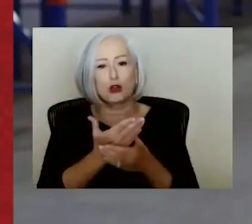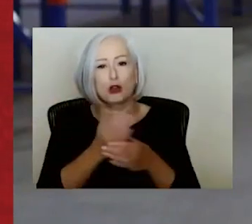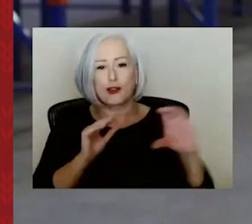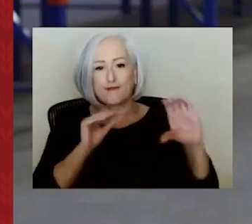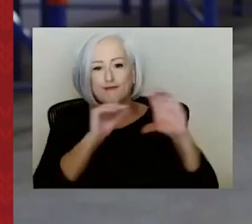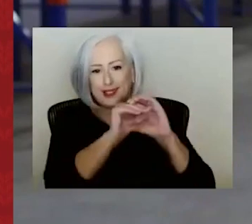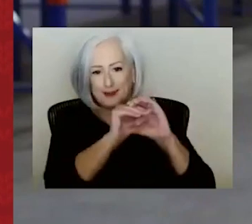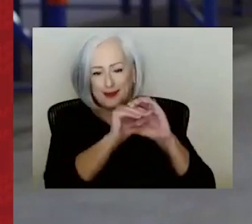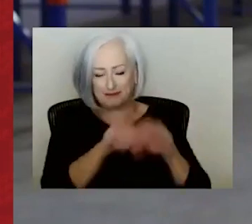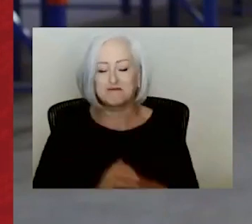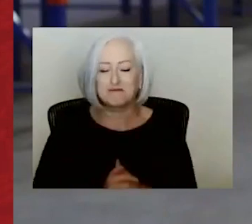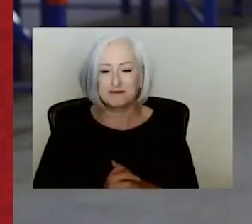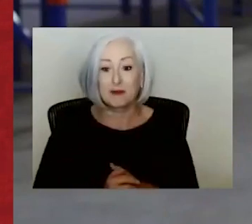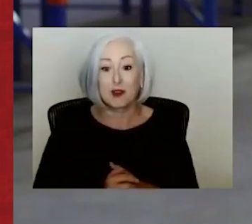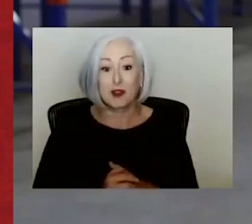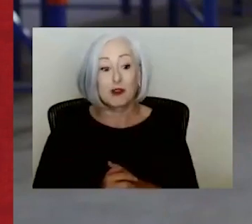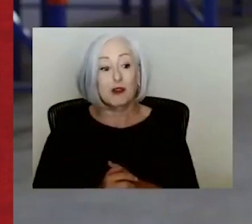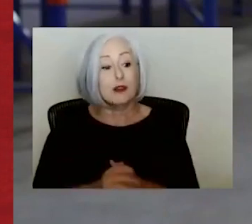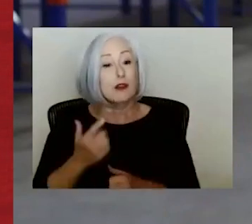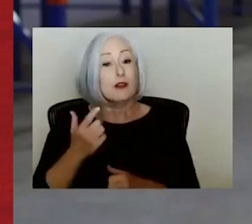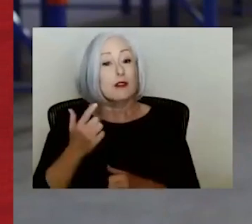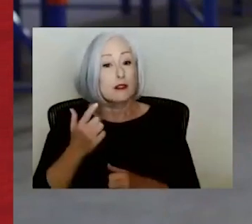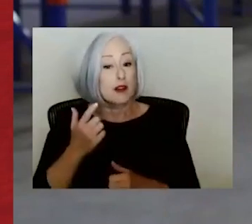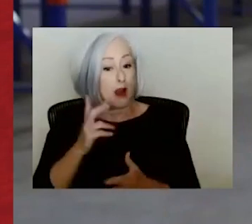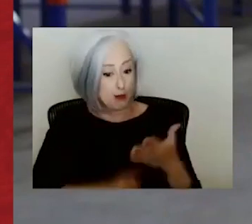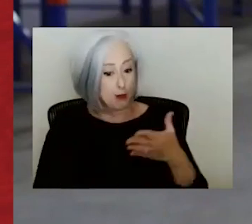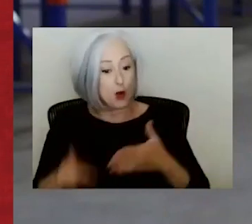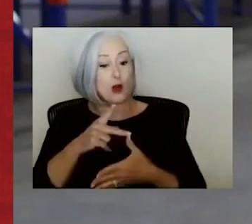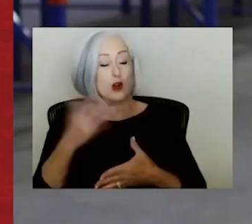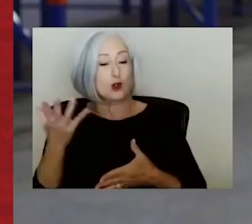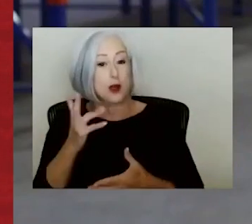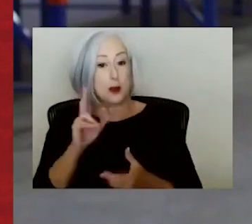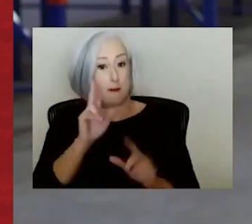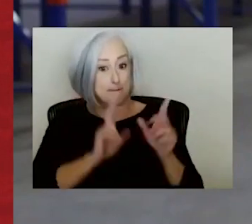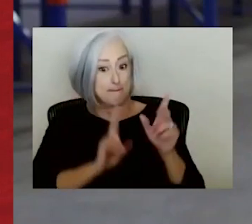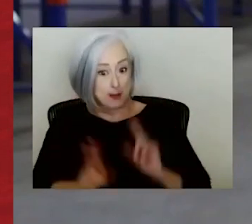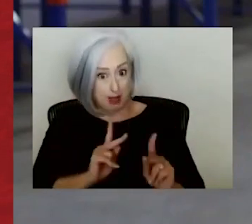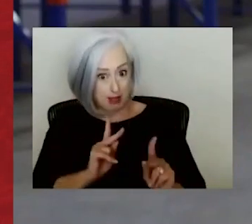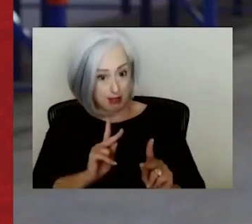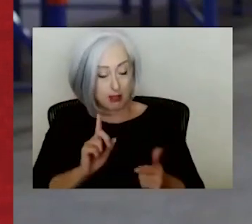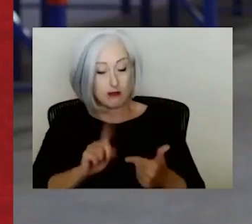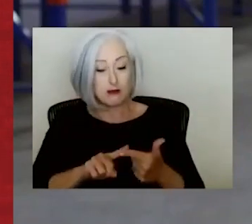in people, first and foremost, technology,